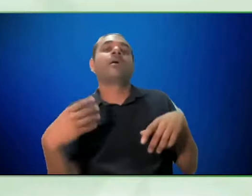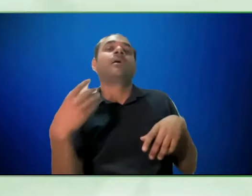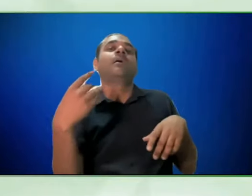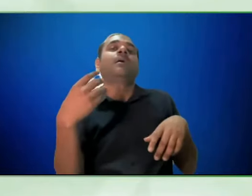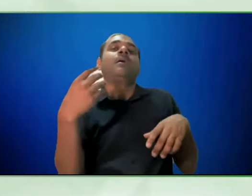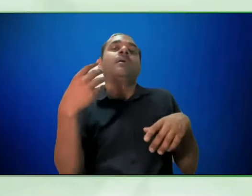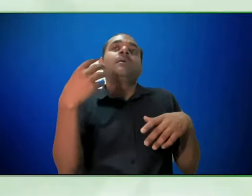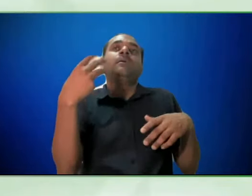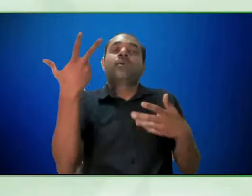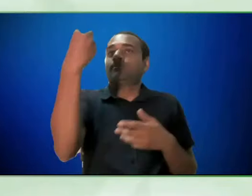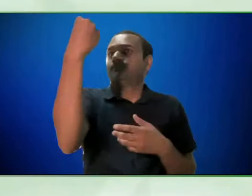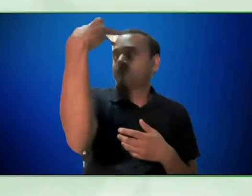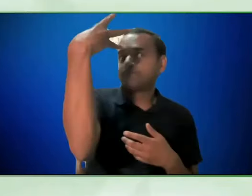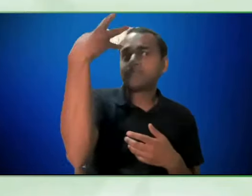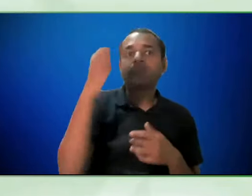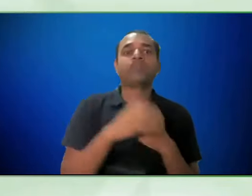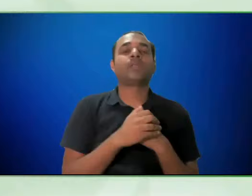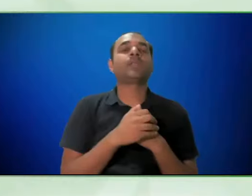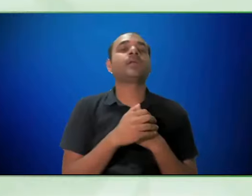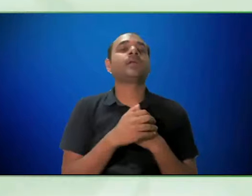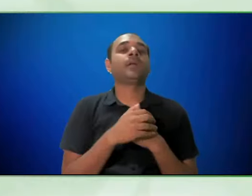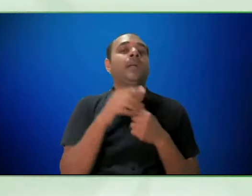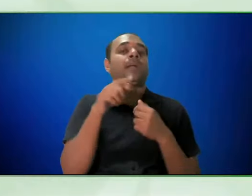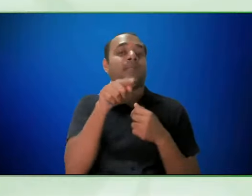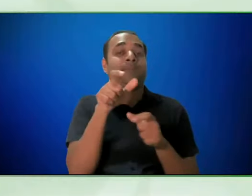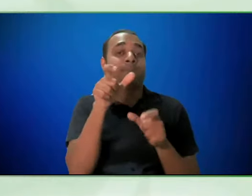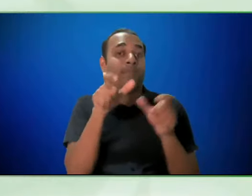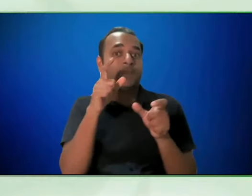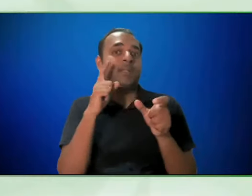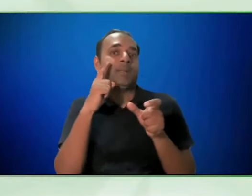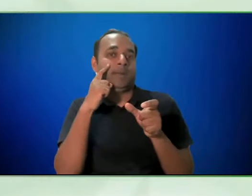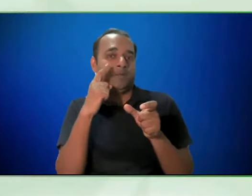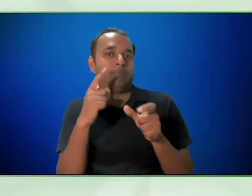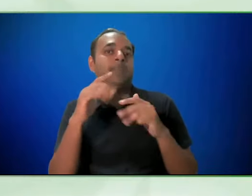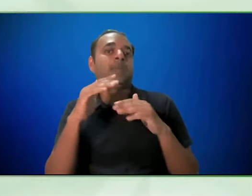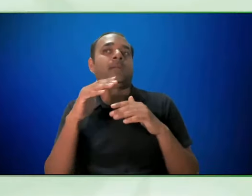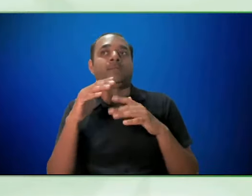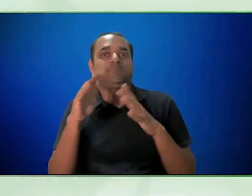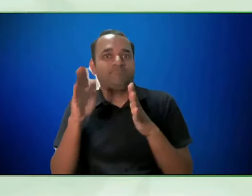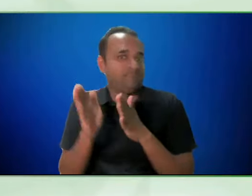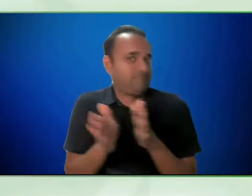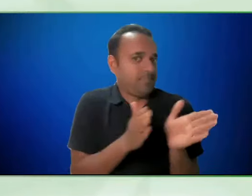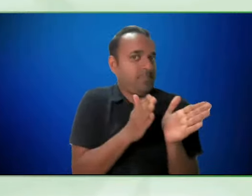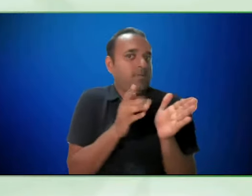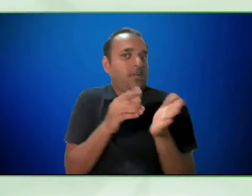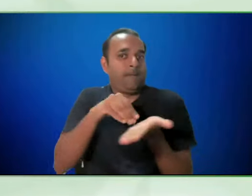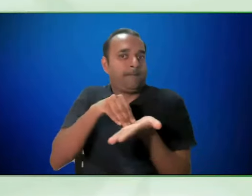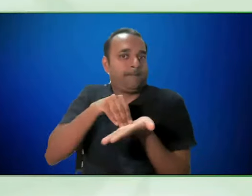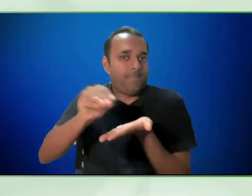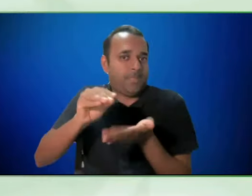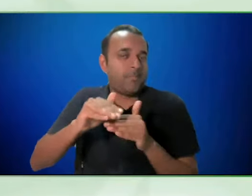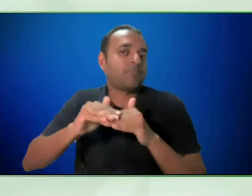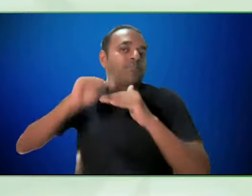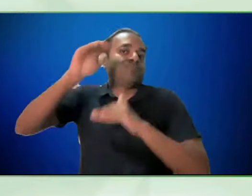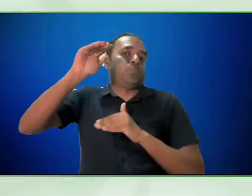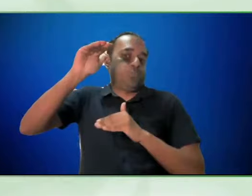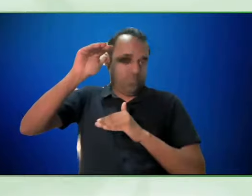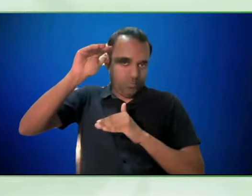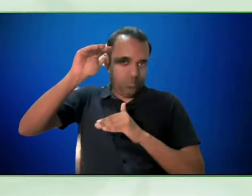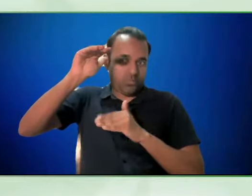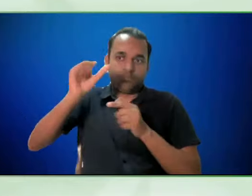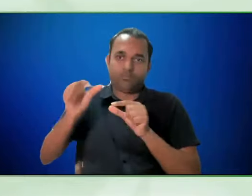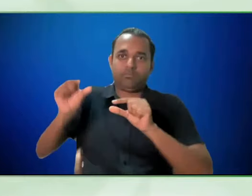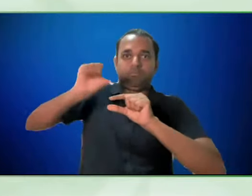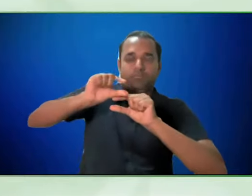so very obvious for people who are not have a disability, like audio loop for hearing impaired. People are